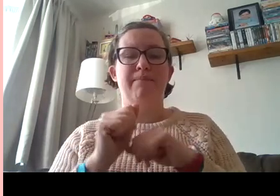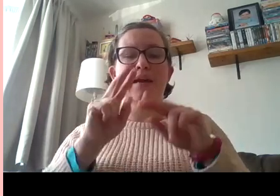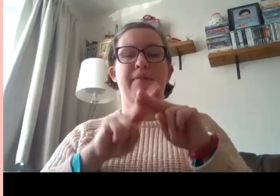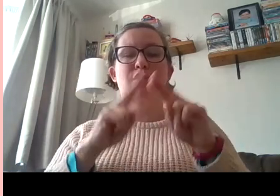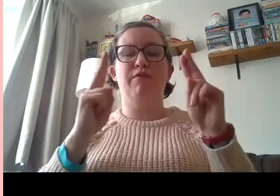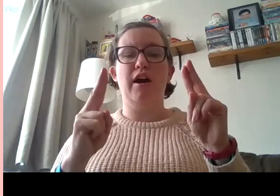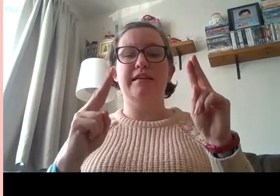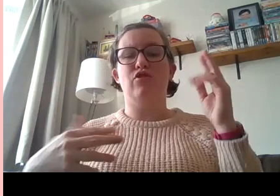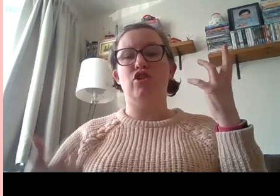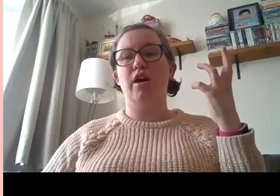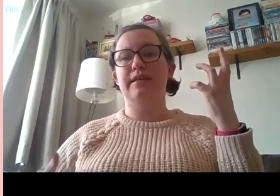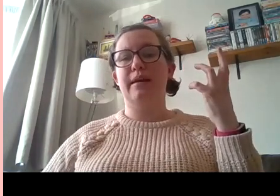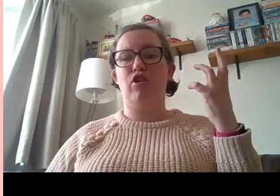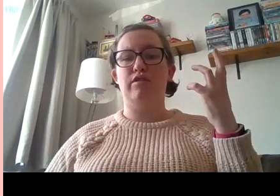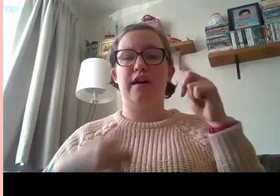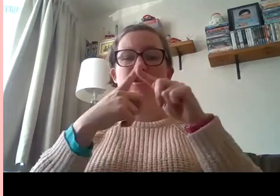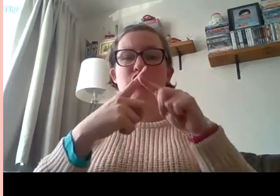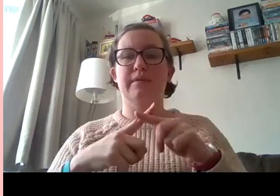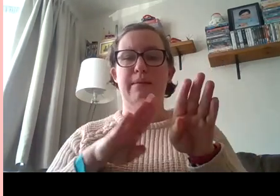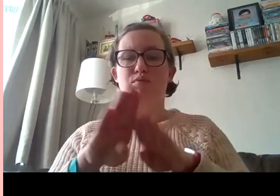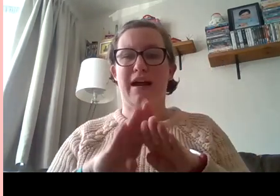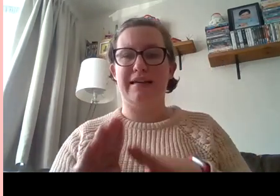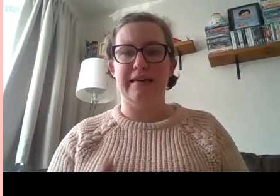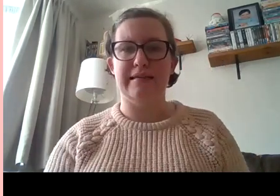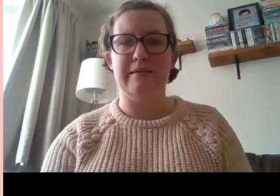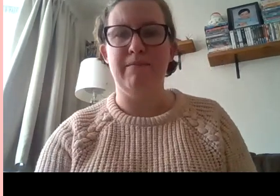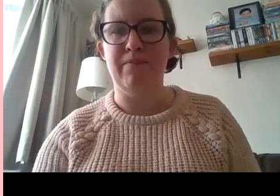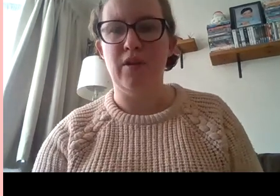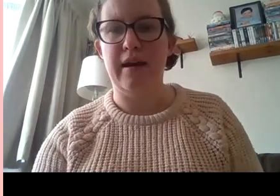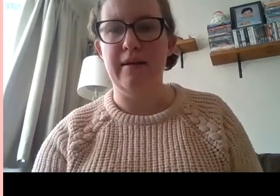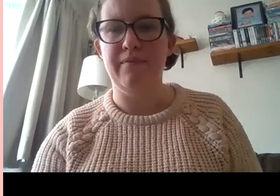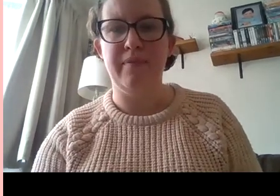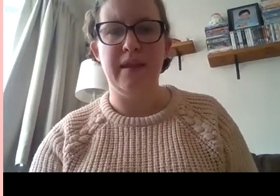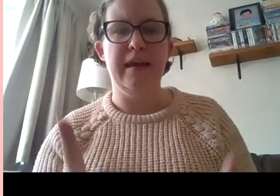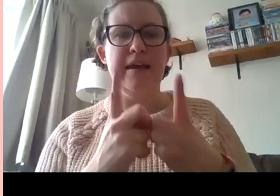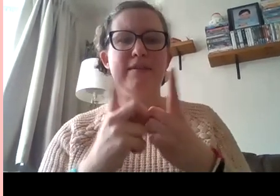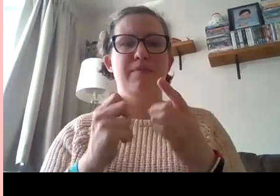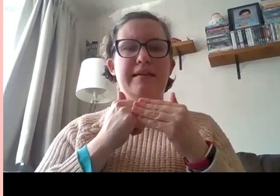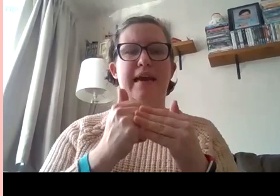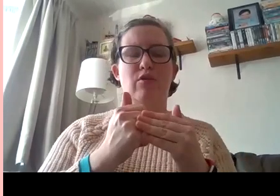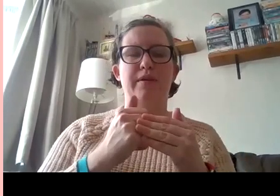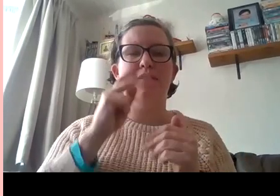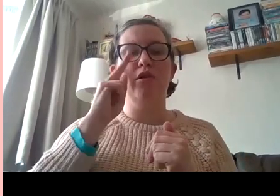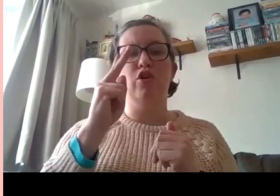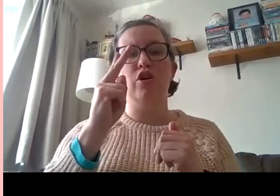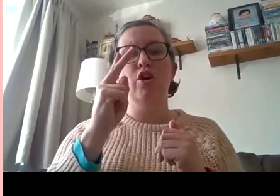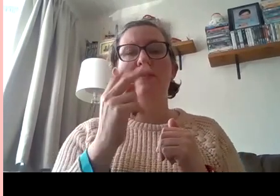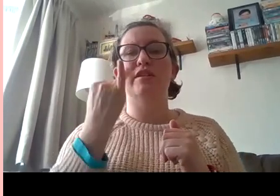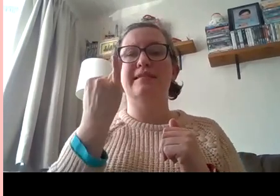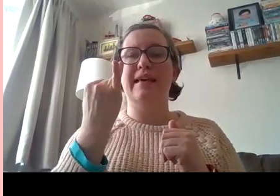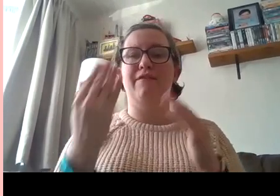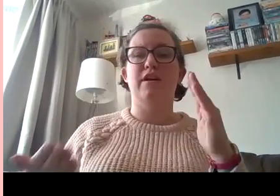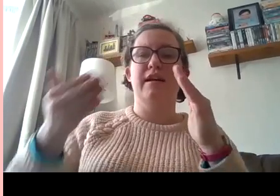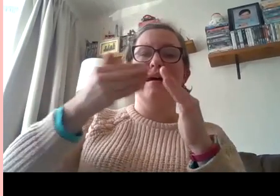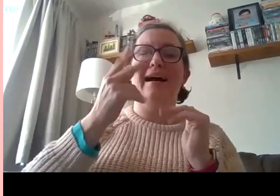in there. Then on Friday, you've got times table Rockstar and times table practice. Okay, Here are some things to help you. So look, we've